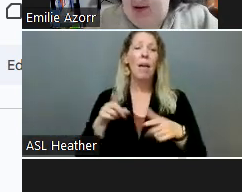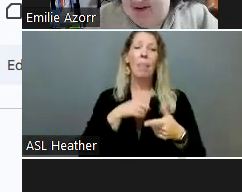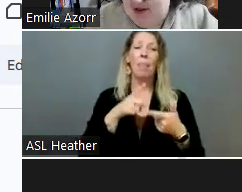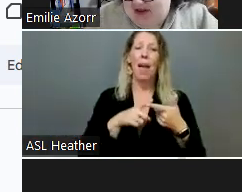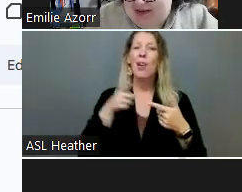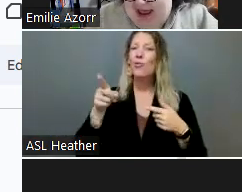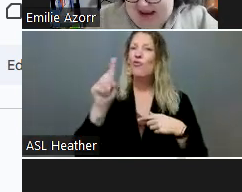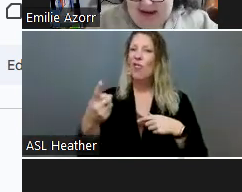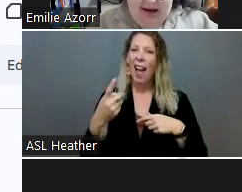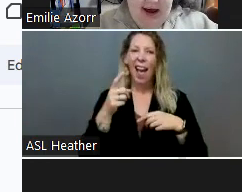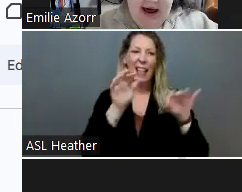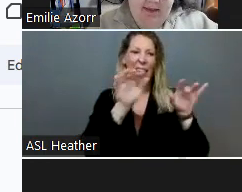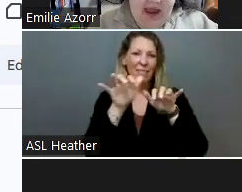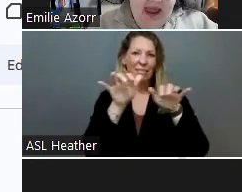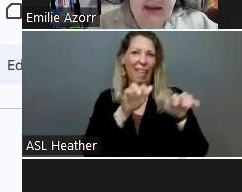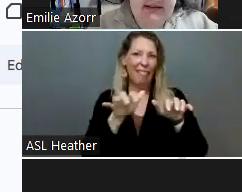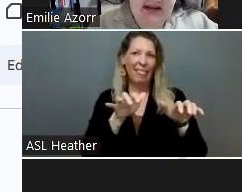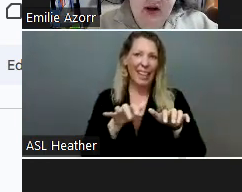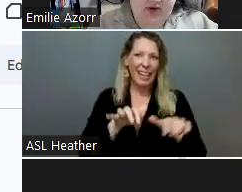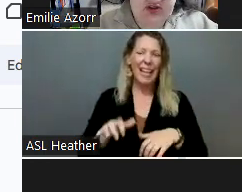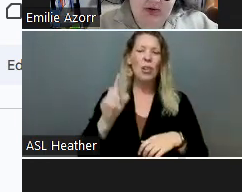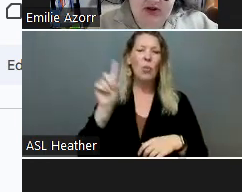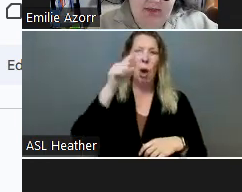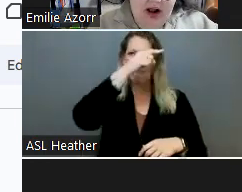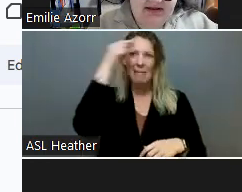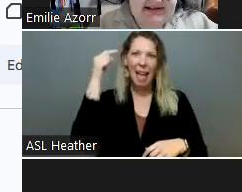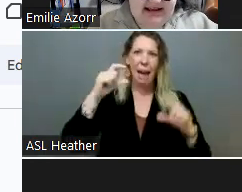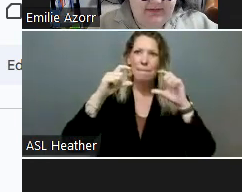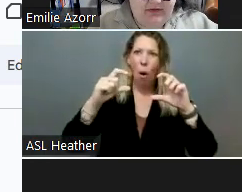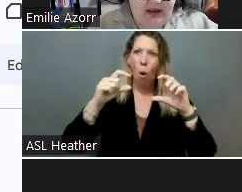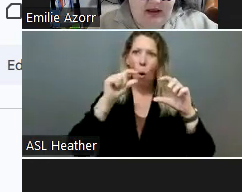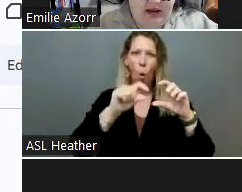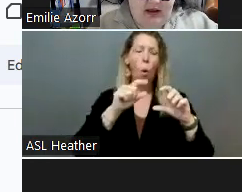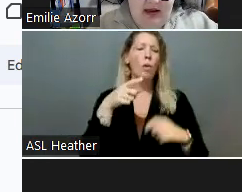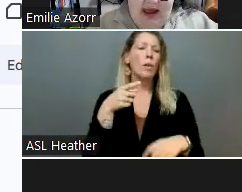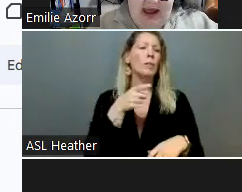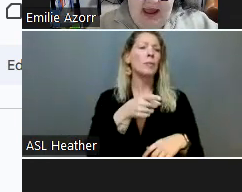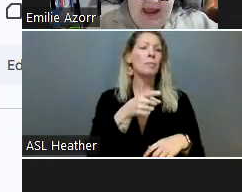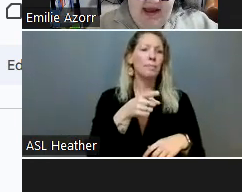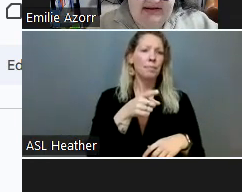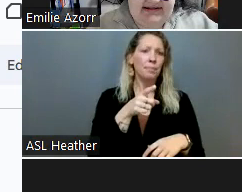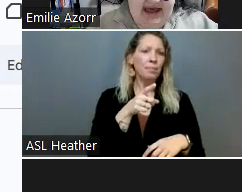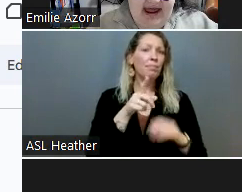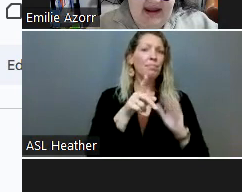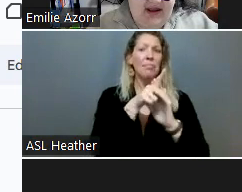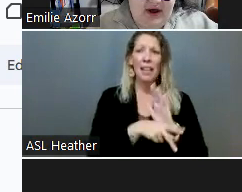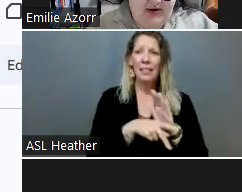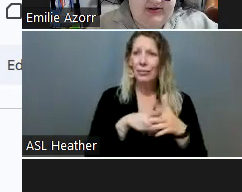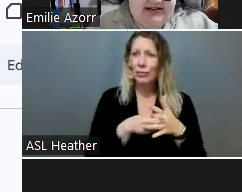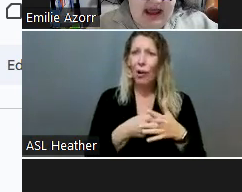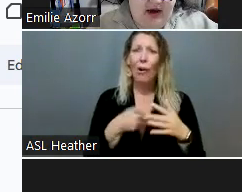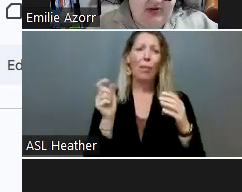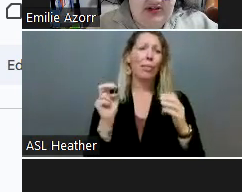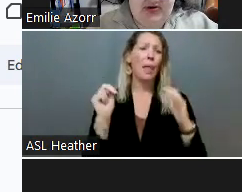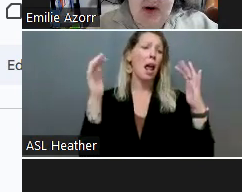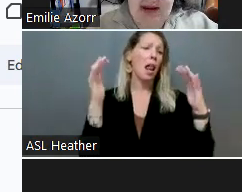you would just kind of fill in the blank. And here we start with our policy, and then it